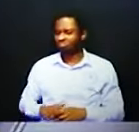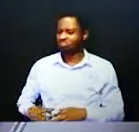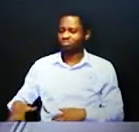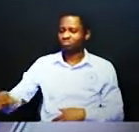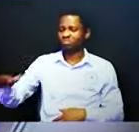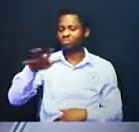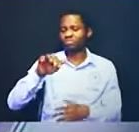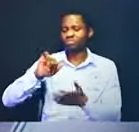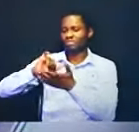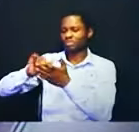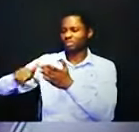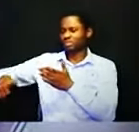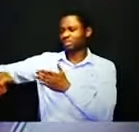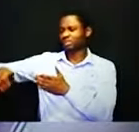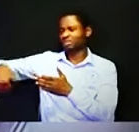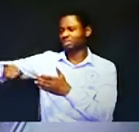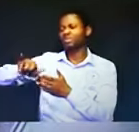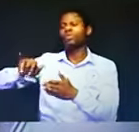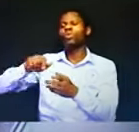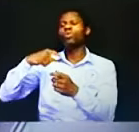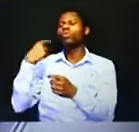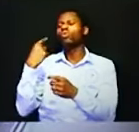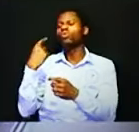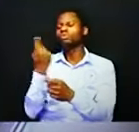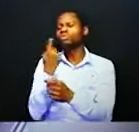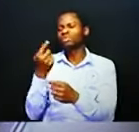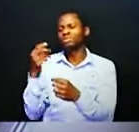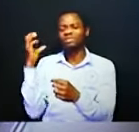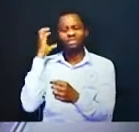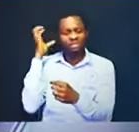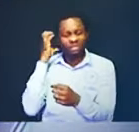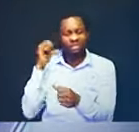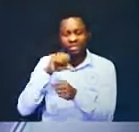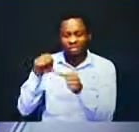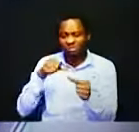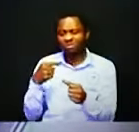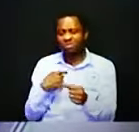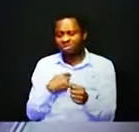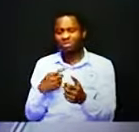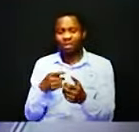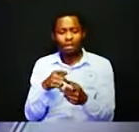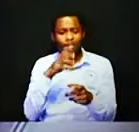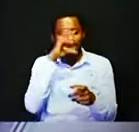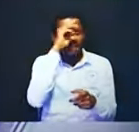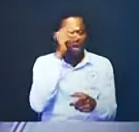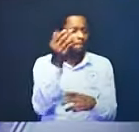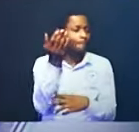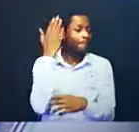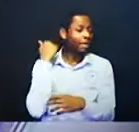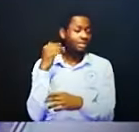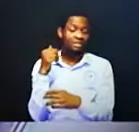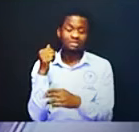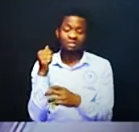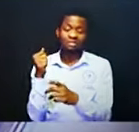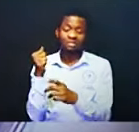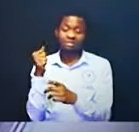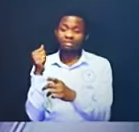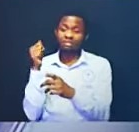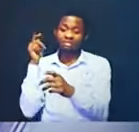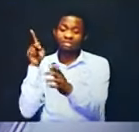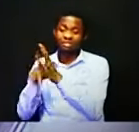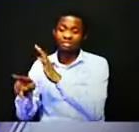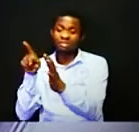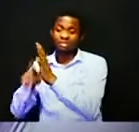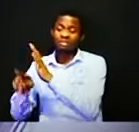the report. The man who formerly persecuted us is now preaching the faith he once tried